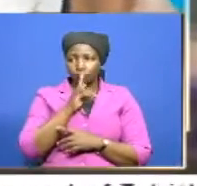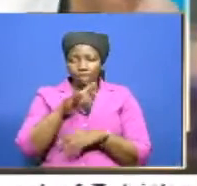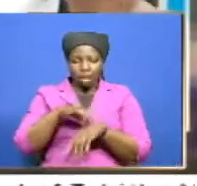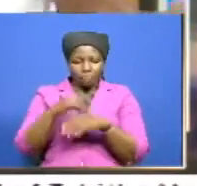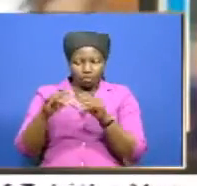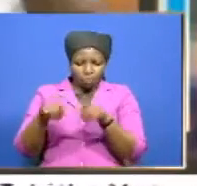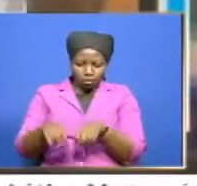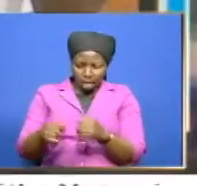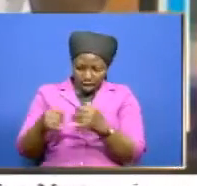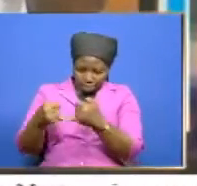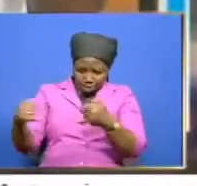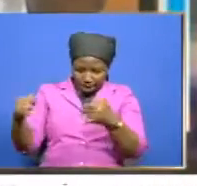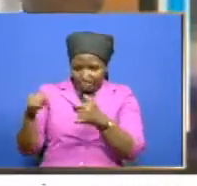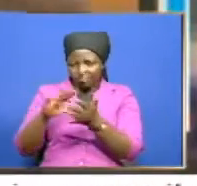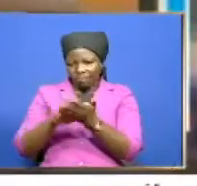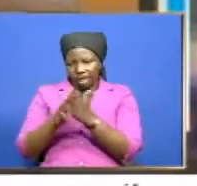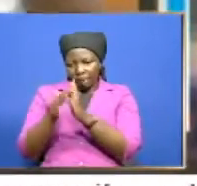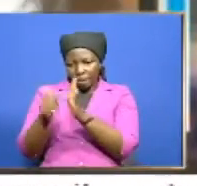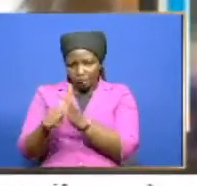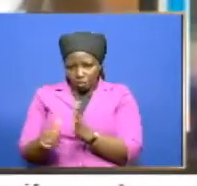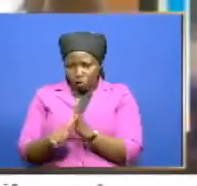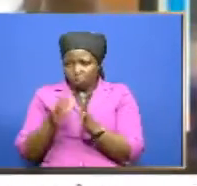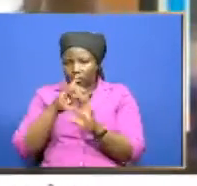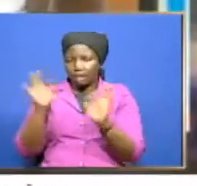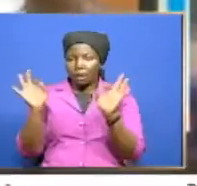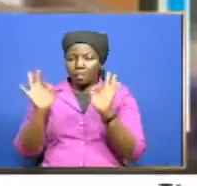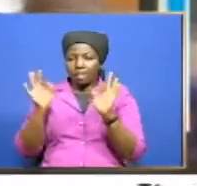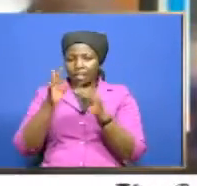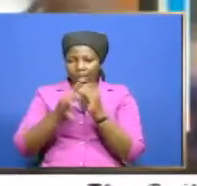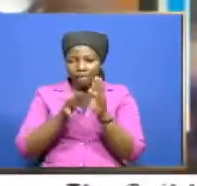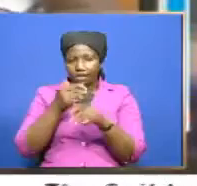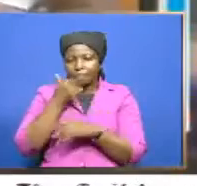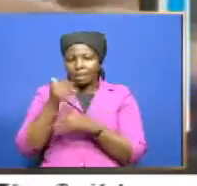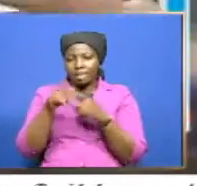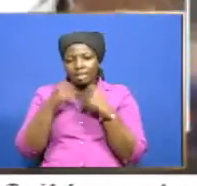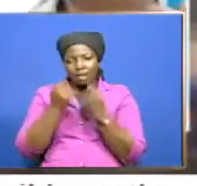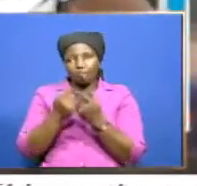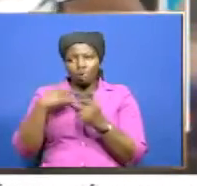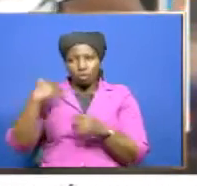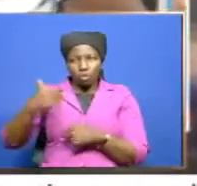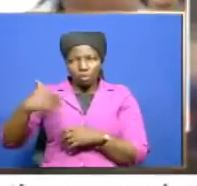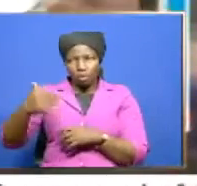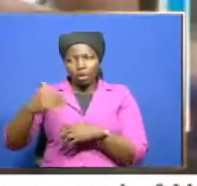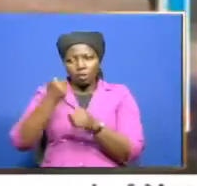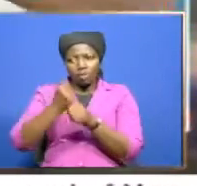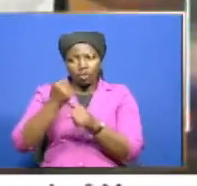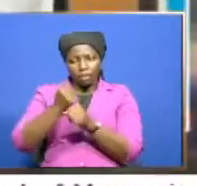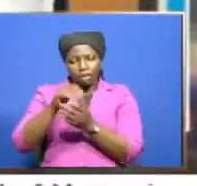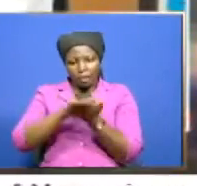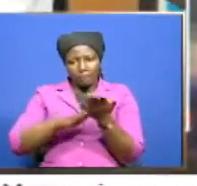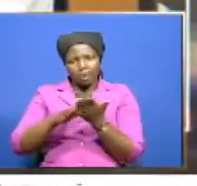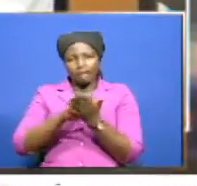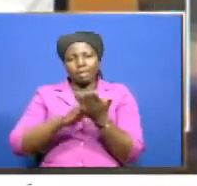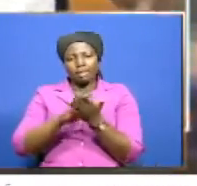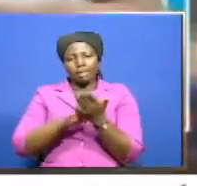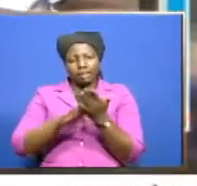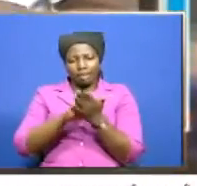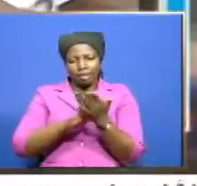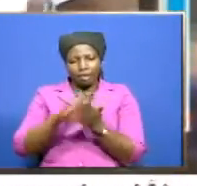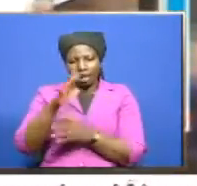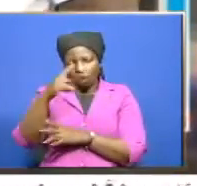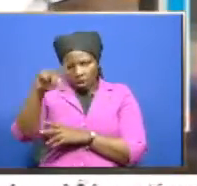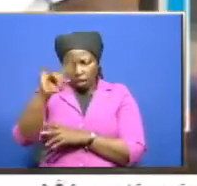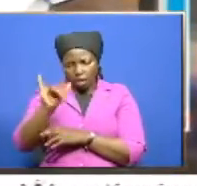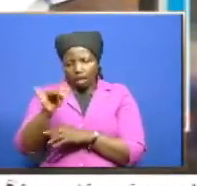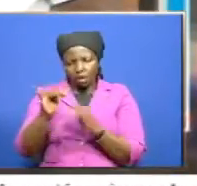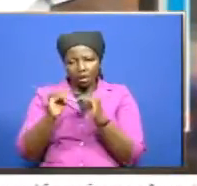us down. It's amazing at that level if the best teams just consistently perform the basics right, you know, at that particular level.